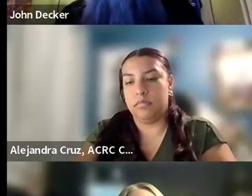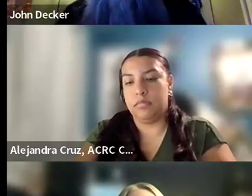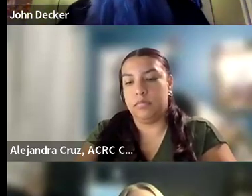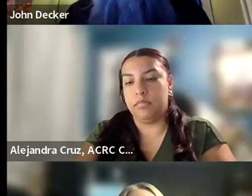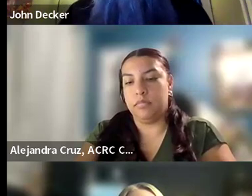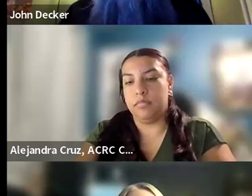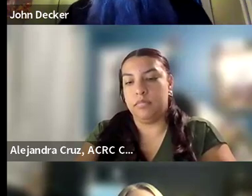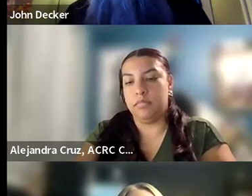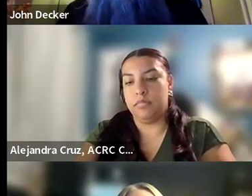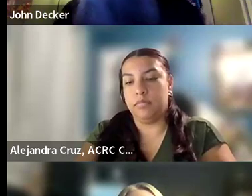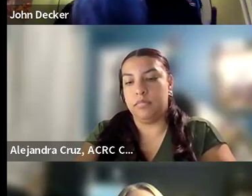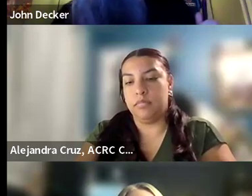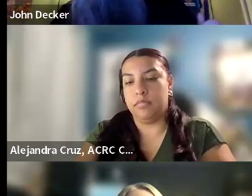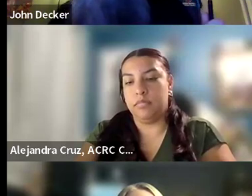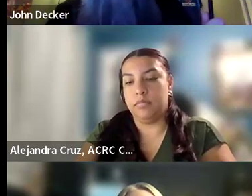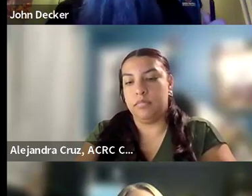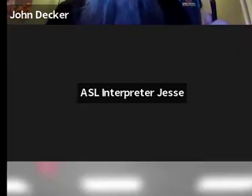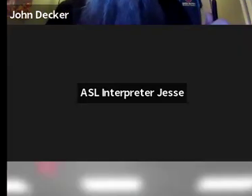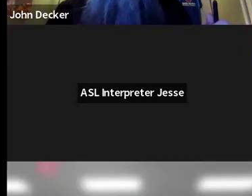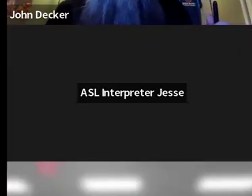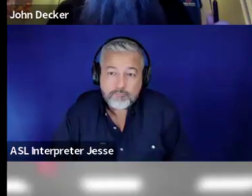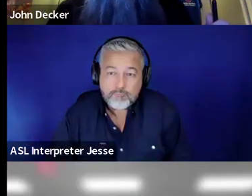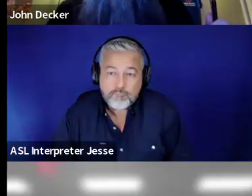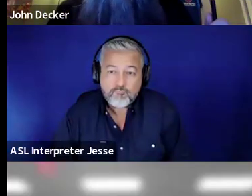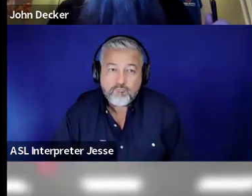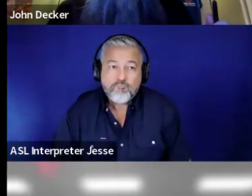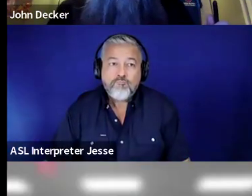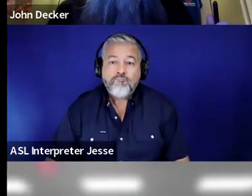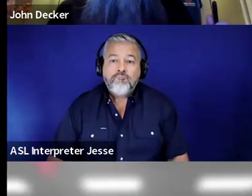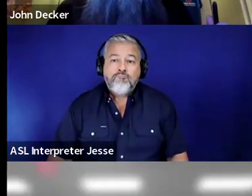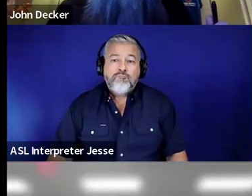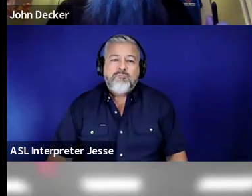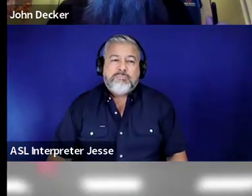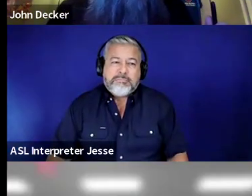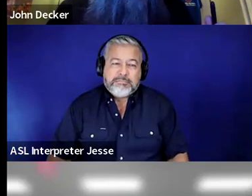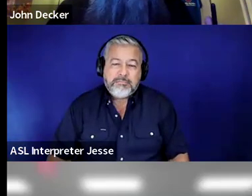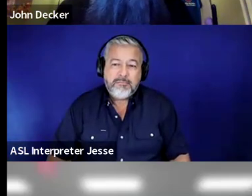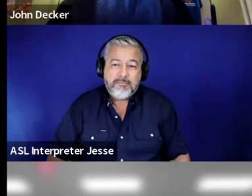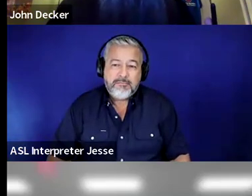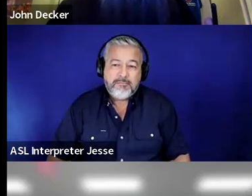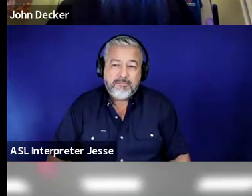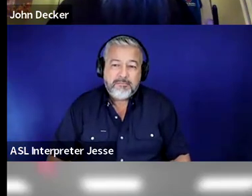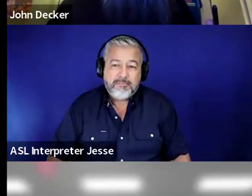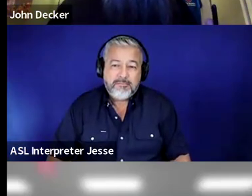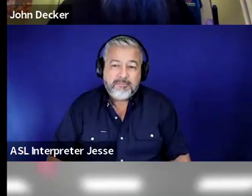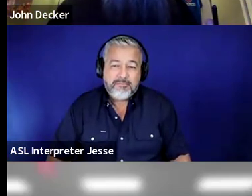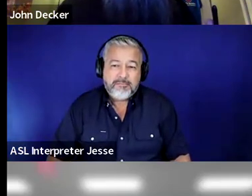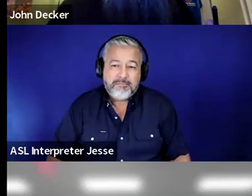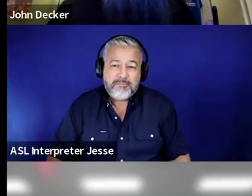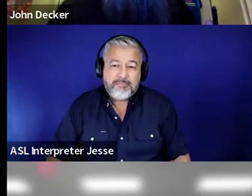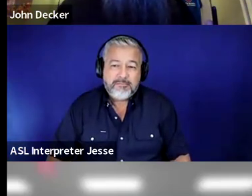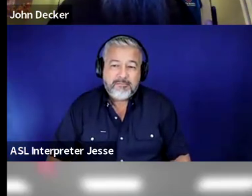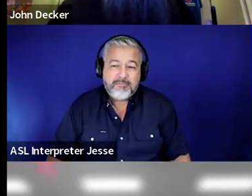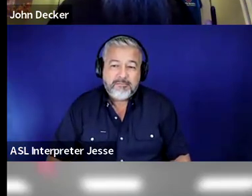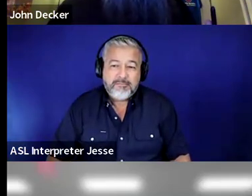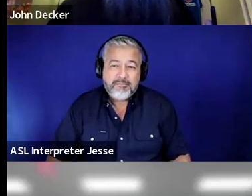be operationalizing over the next 6 months. The only other announcement thing, and I just wanted to reiterate it, is that